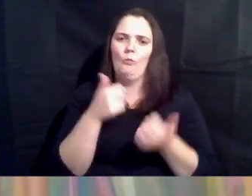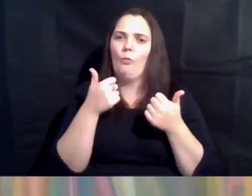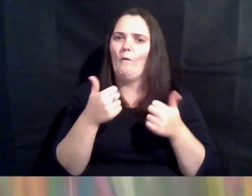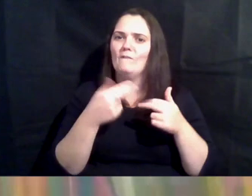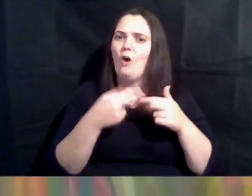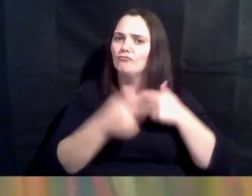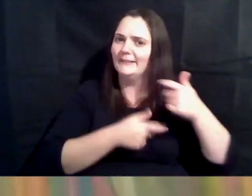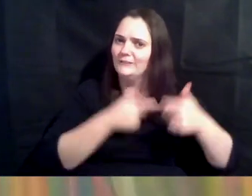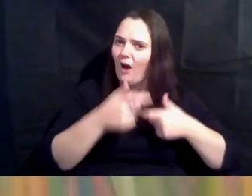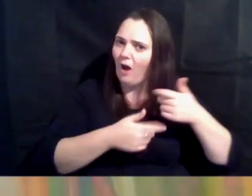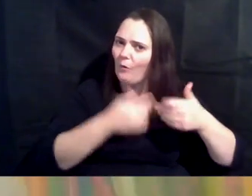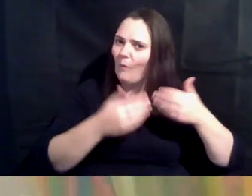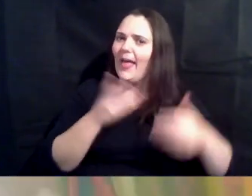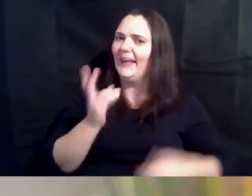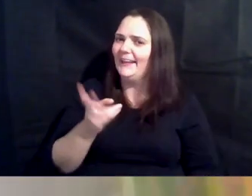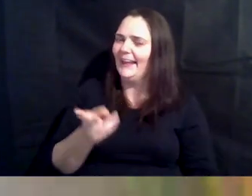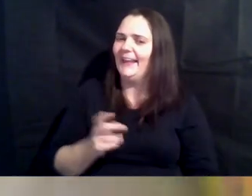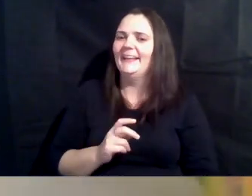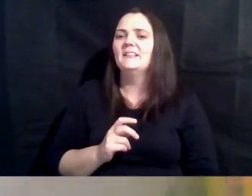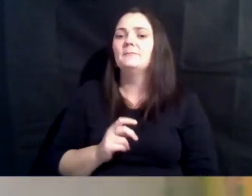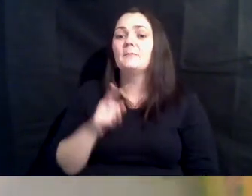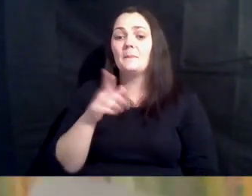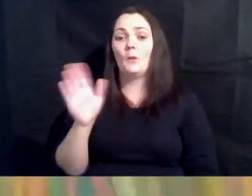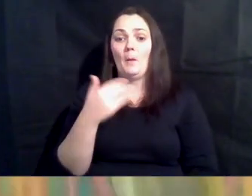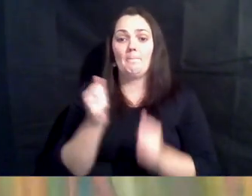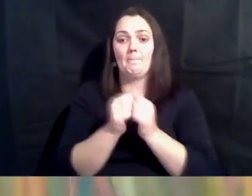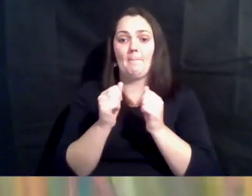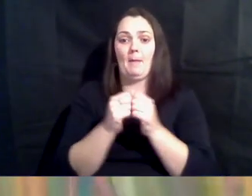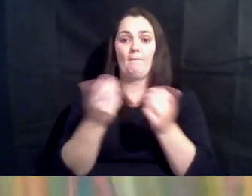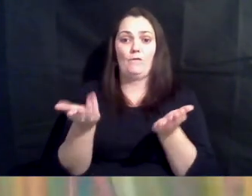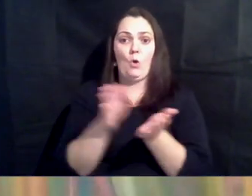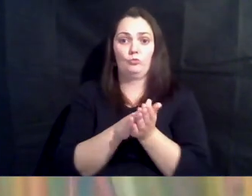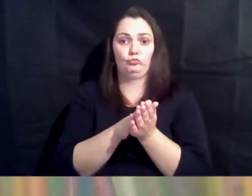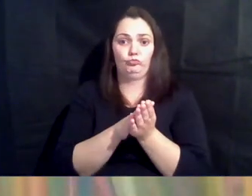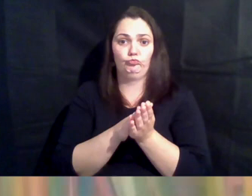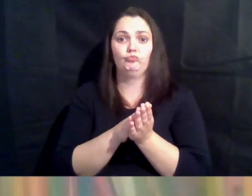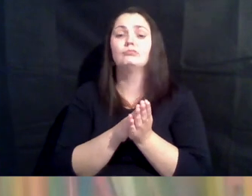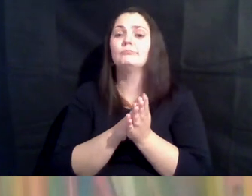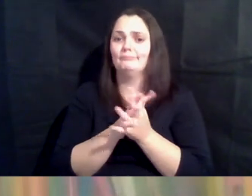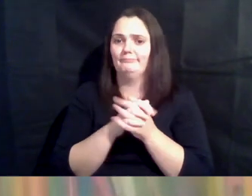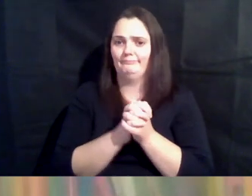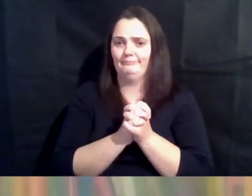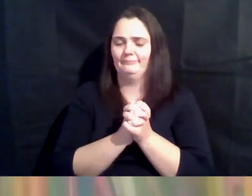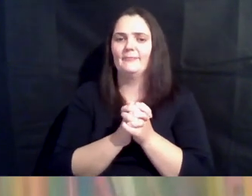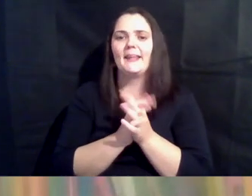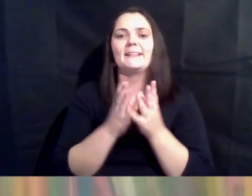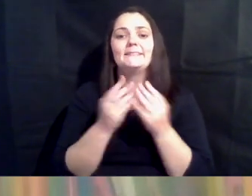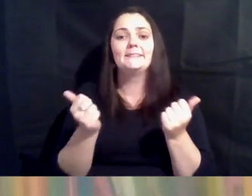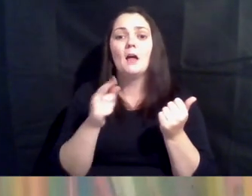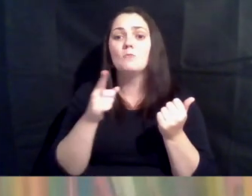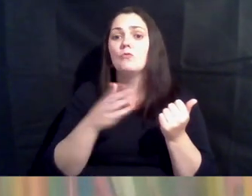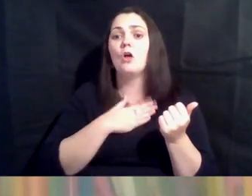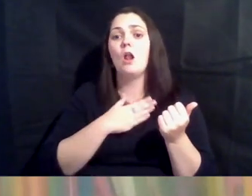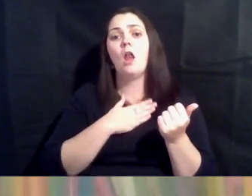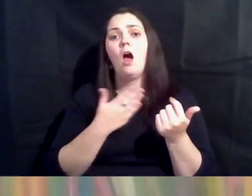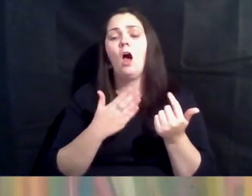here. So now I have all my folded in half pieces of paper. Now, some people might like to decorate